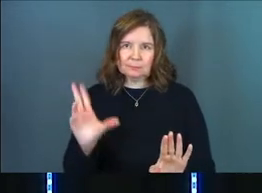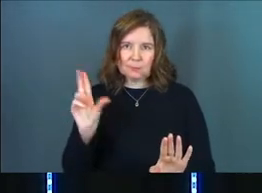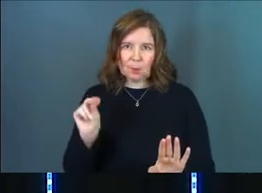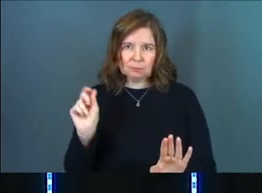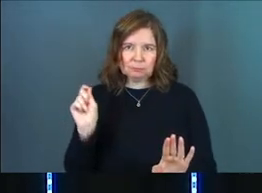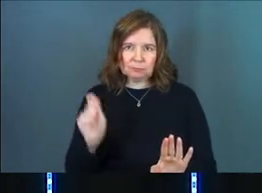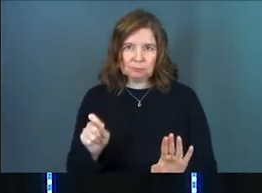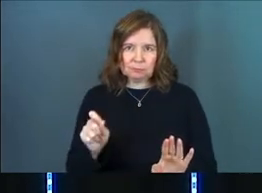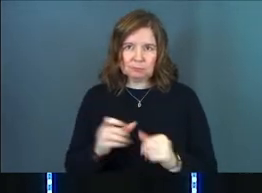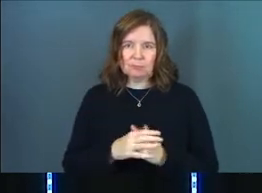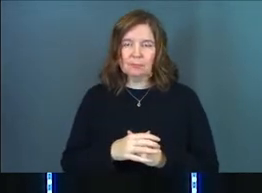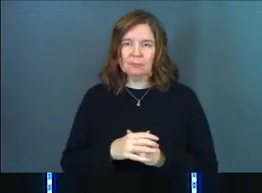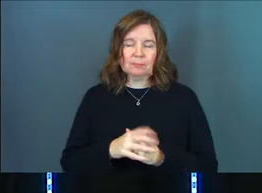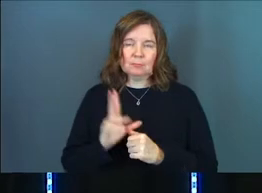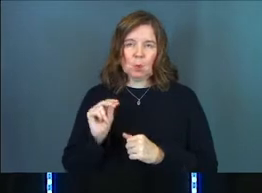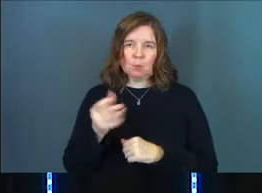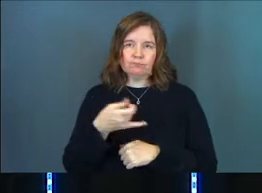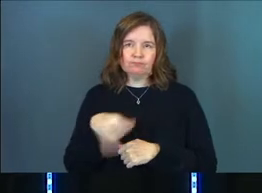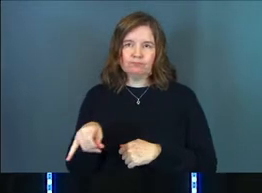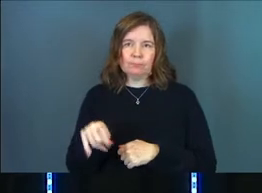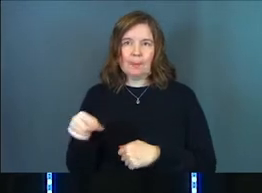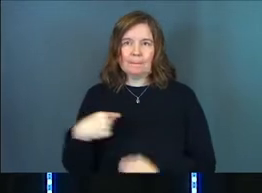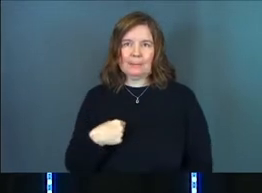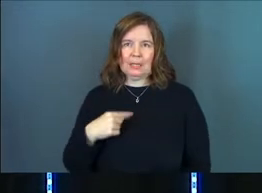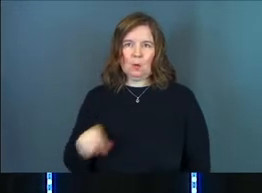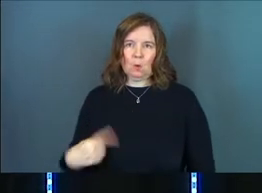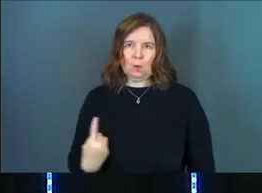crosses, nope, just me.